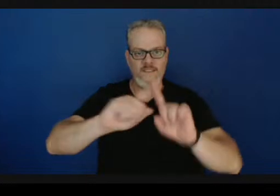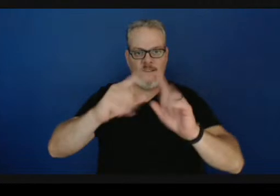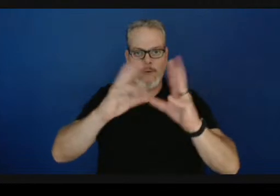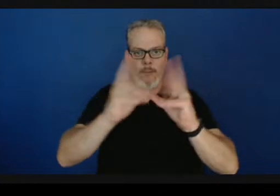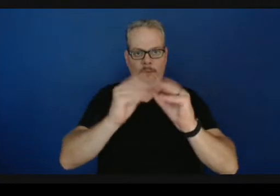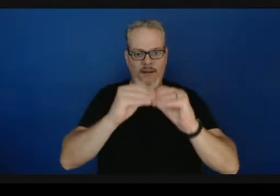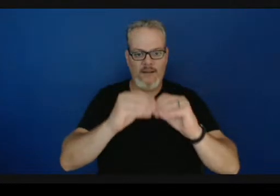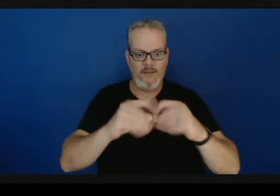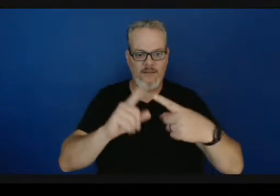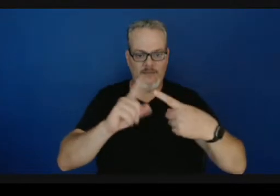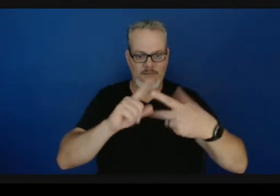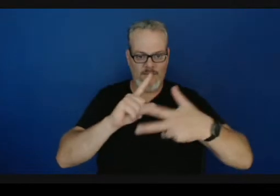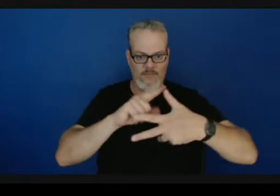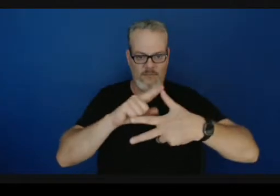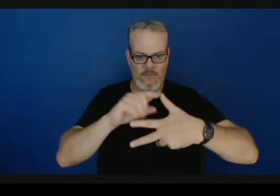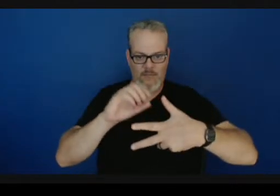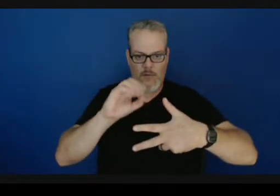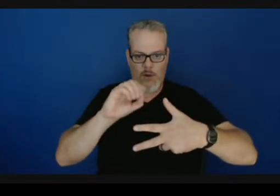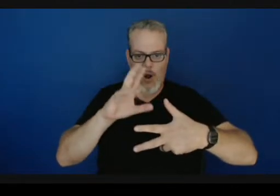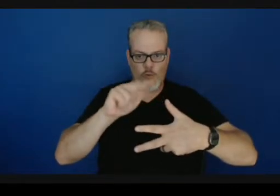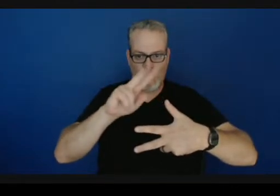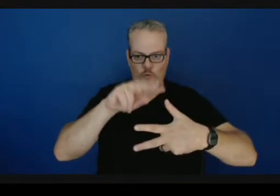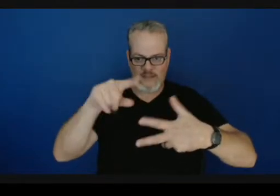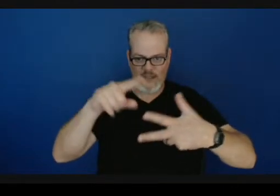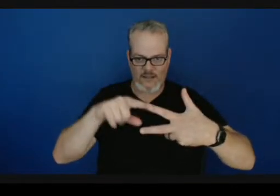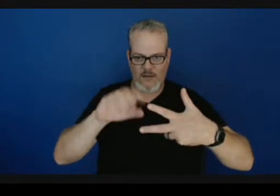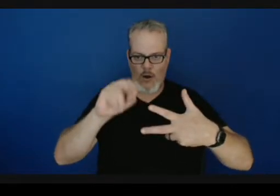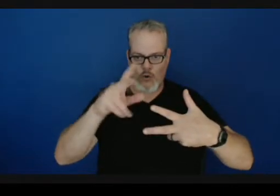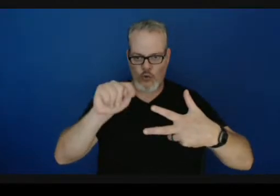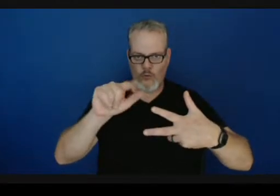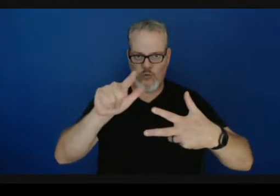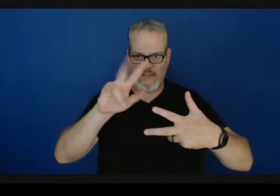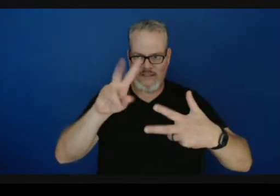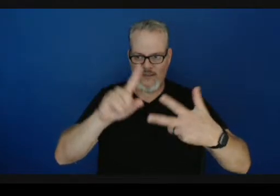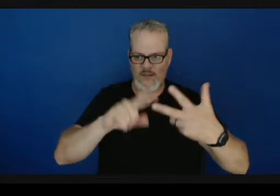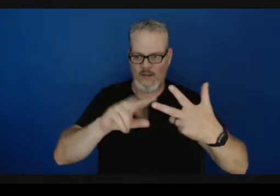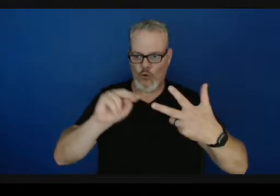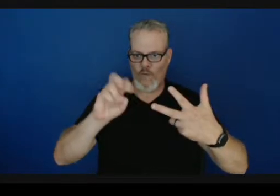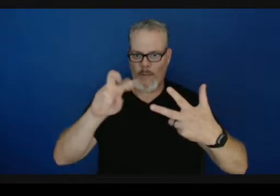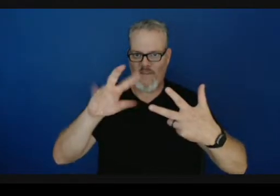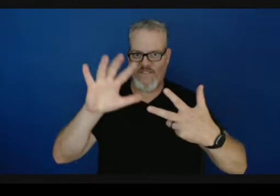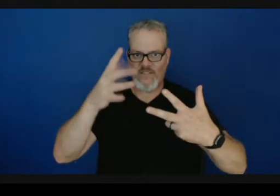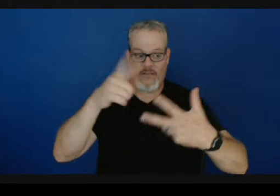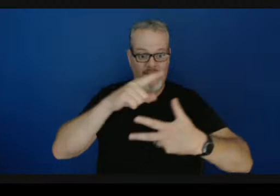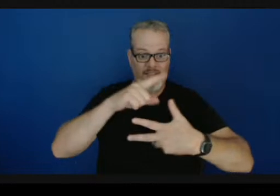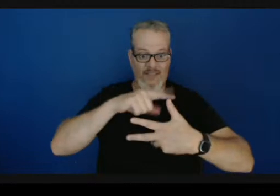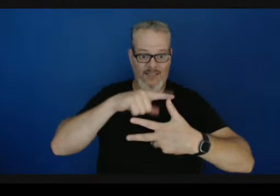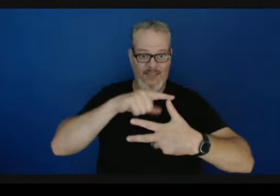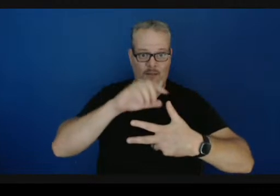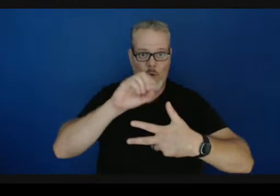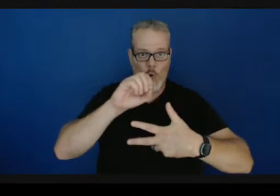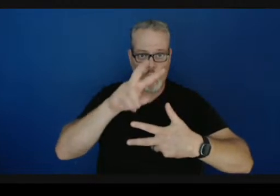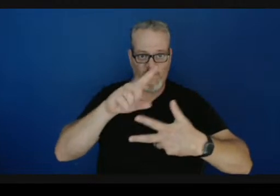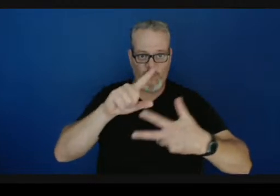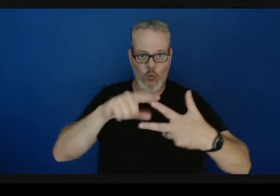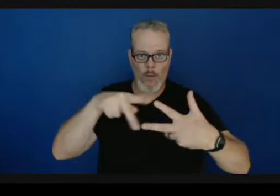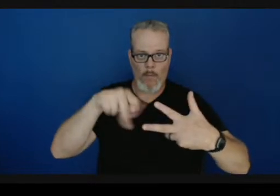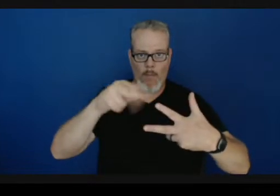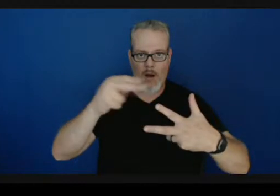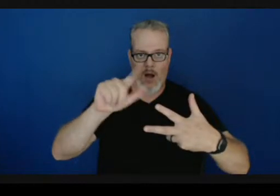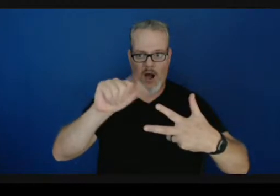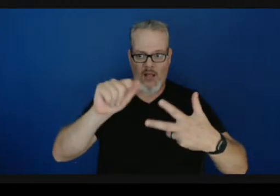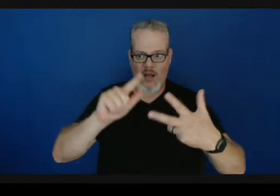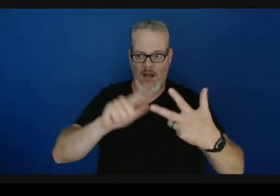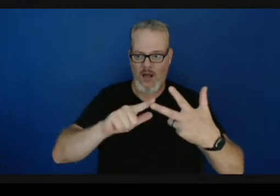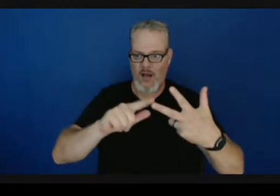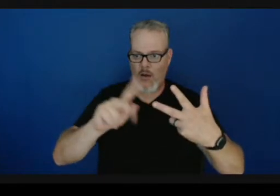October 27th, and November 5th. And this was at Ocean View in Pahala and